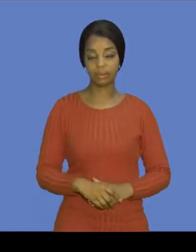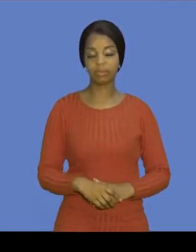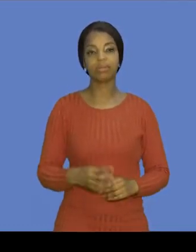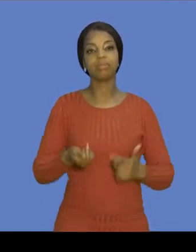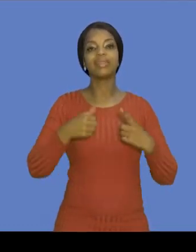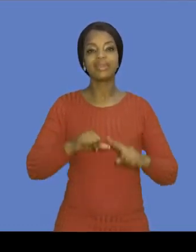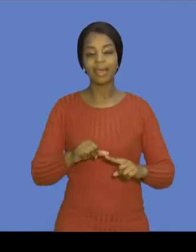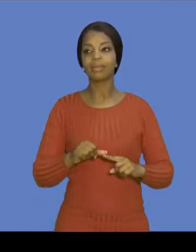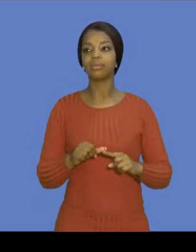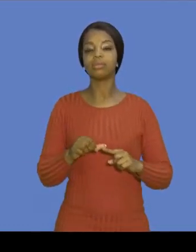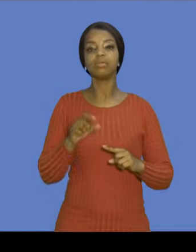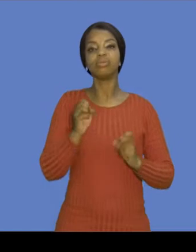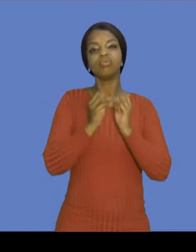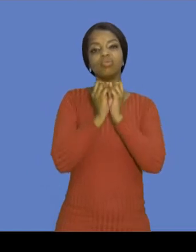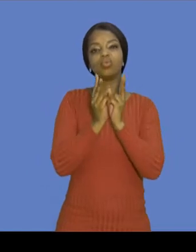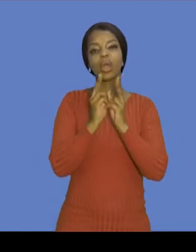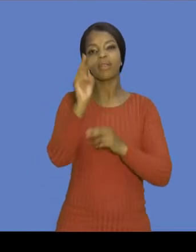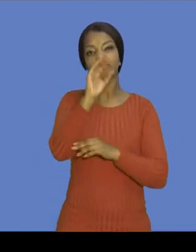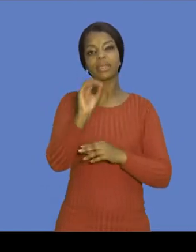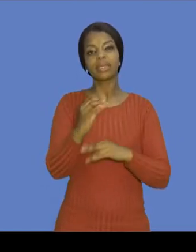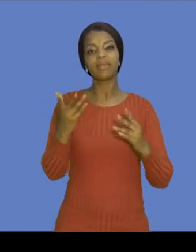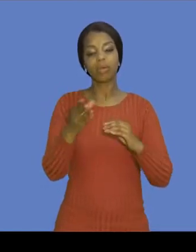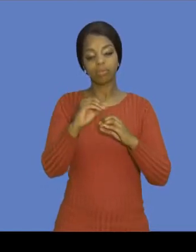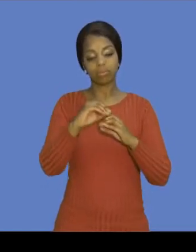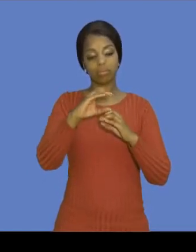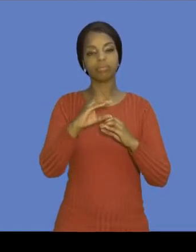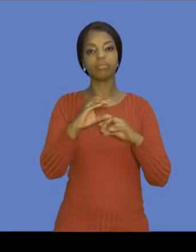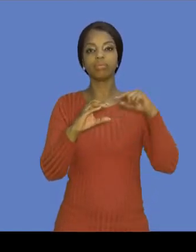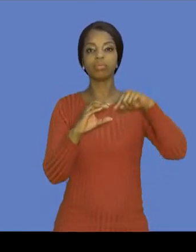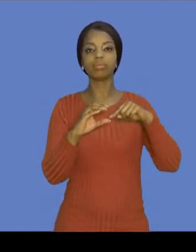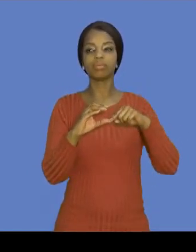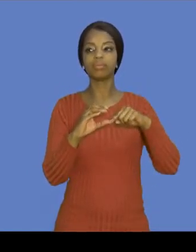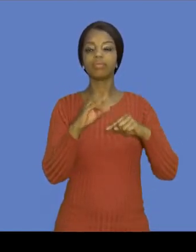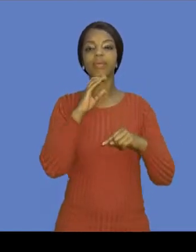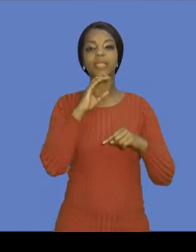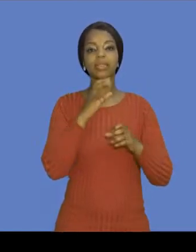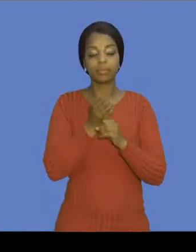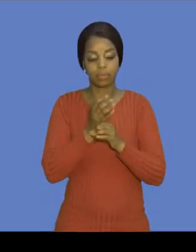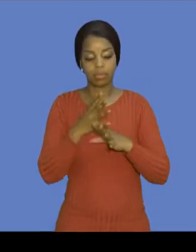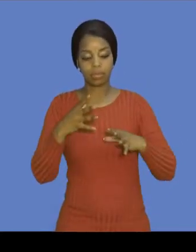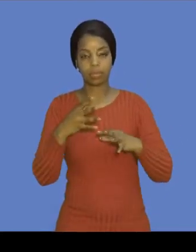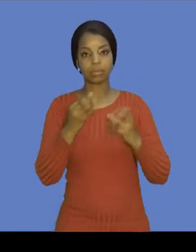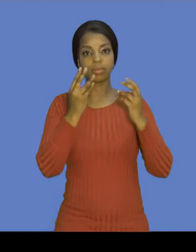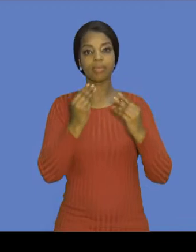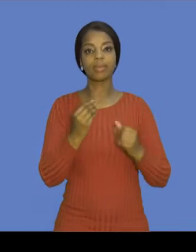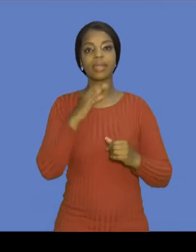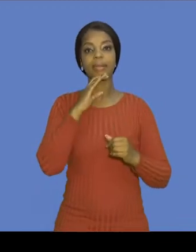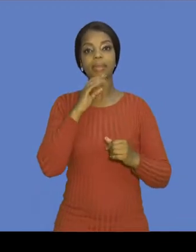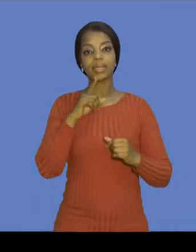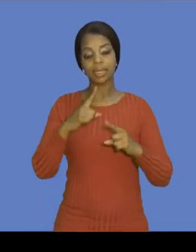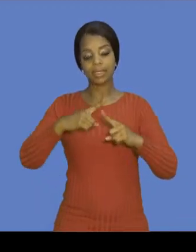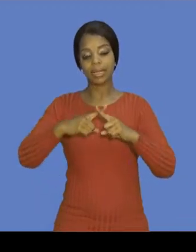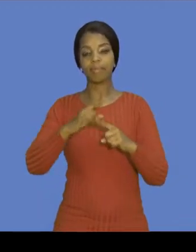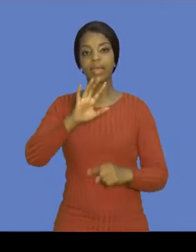12% of the P amount, which I will just say P, and this was multiplied by